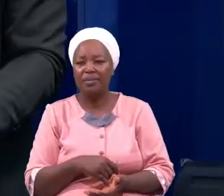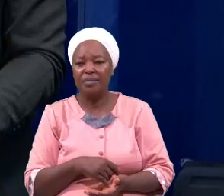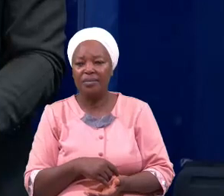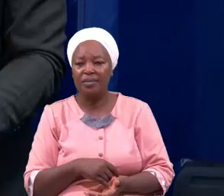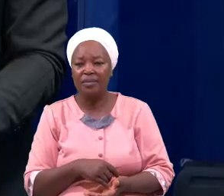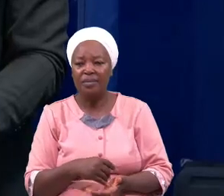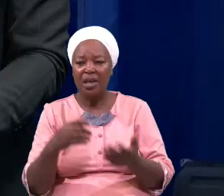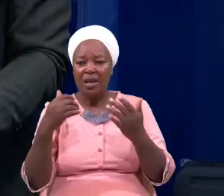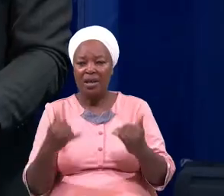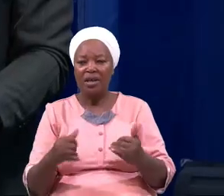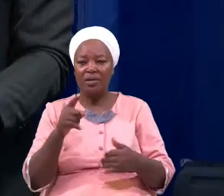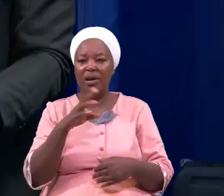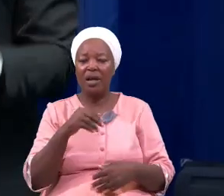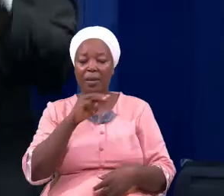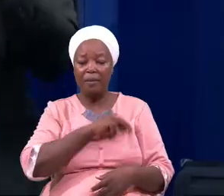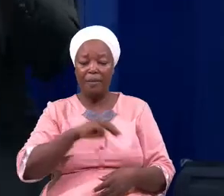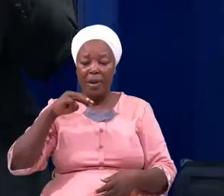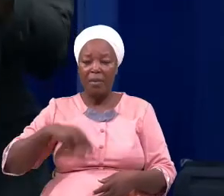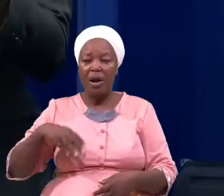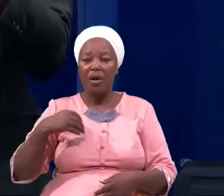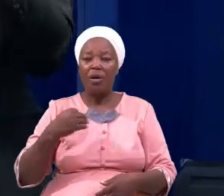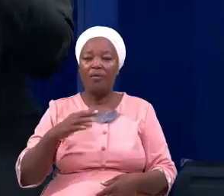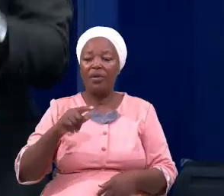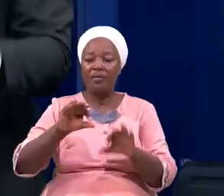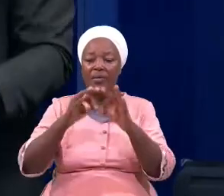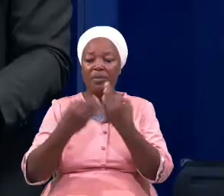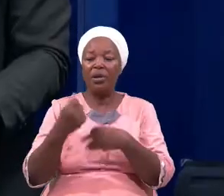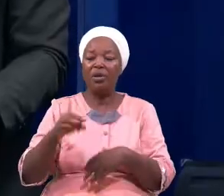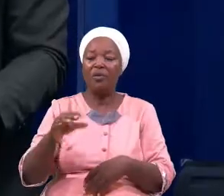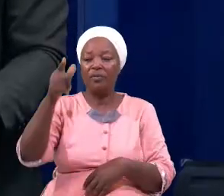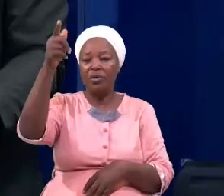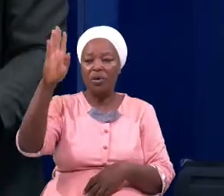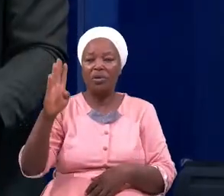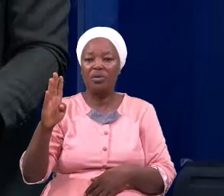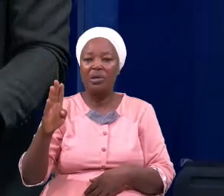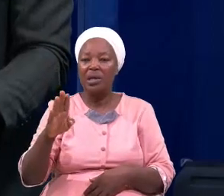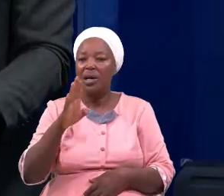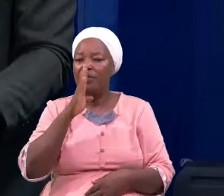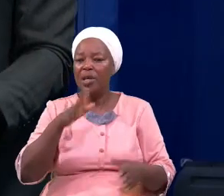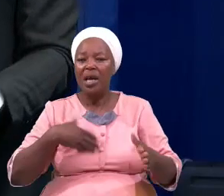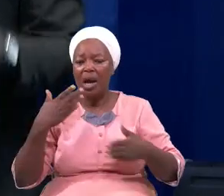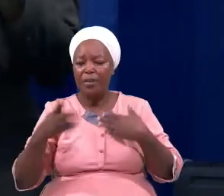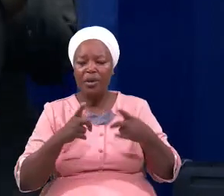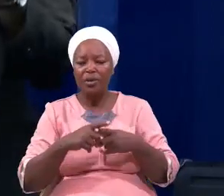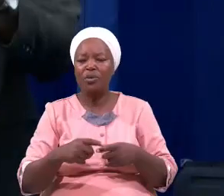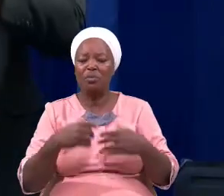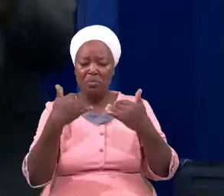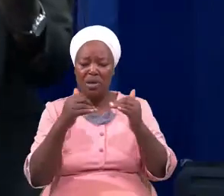Now you are a member of the family of God. Be happy to interact with children of God.